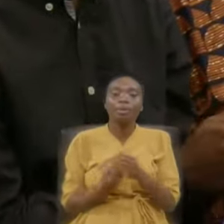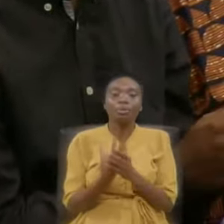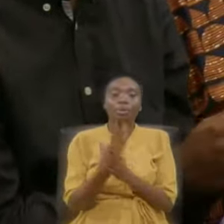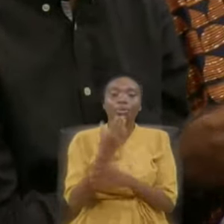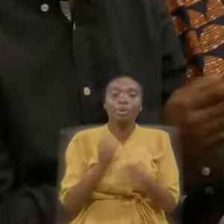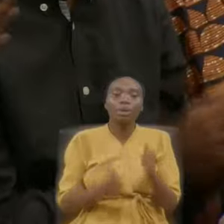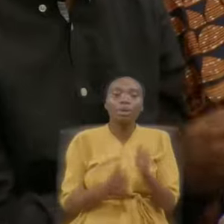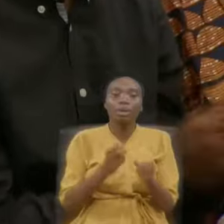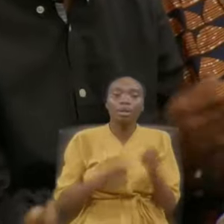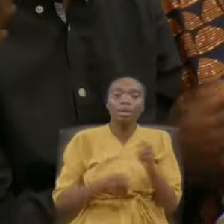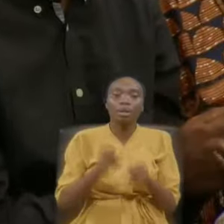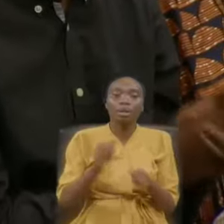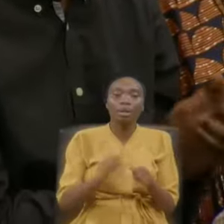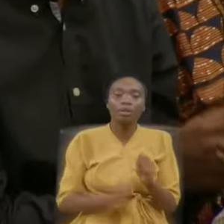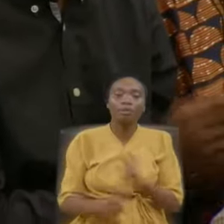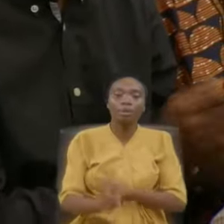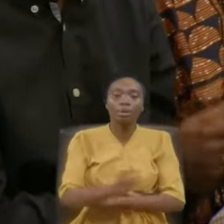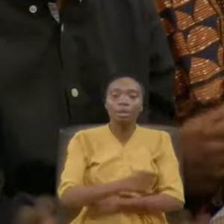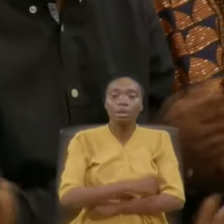day,